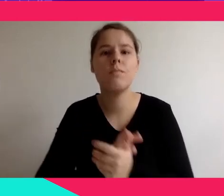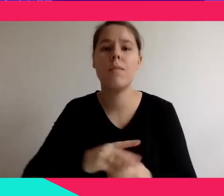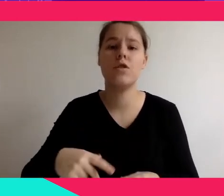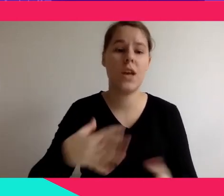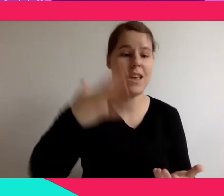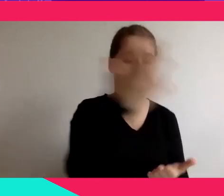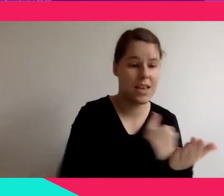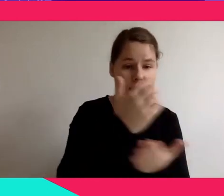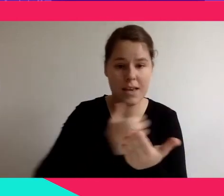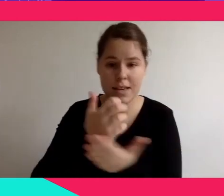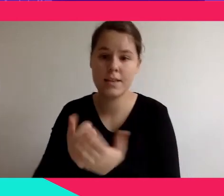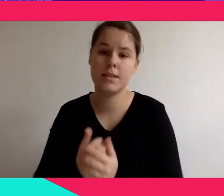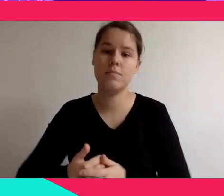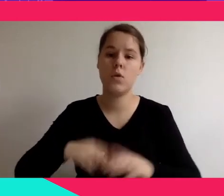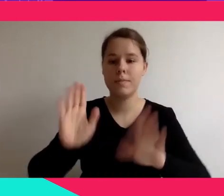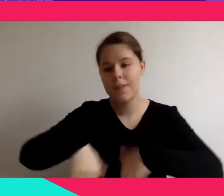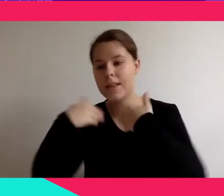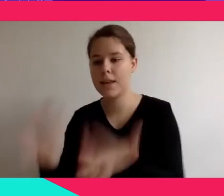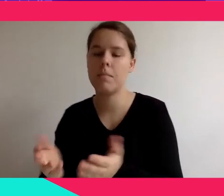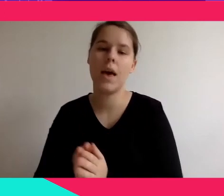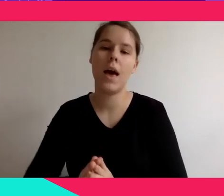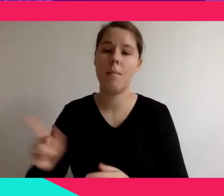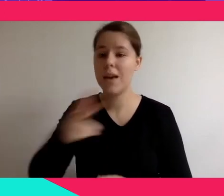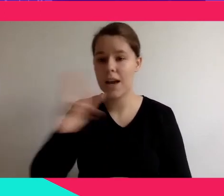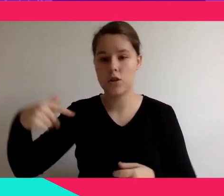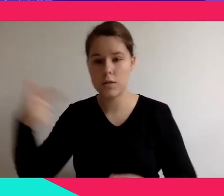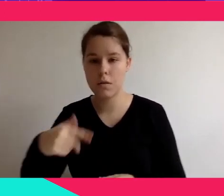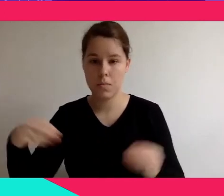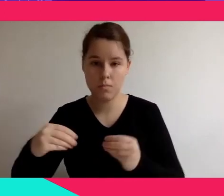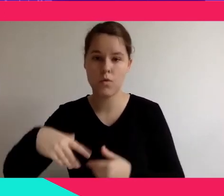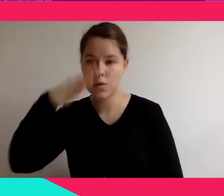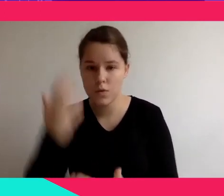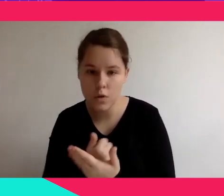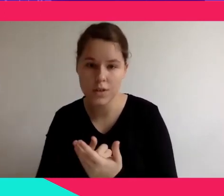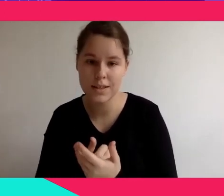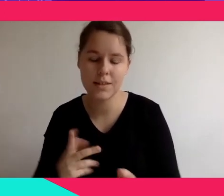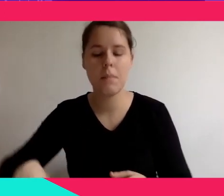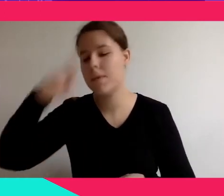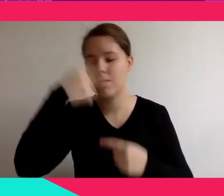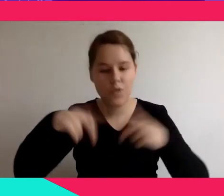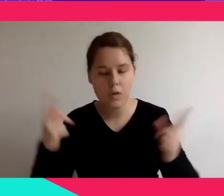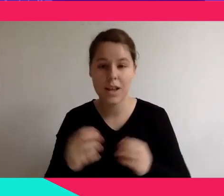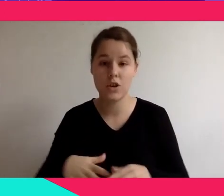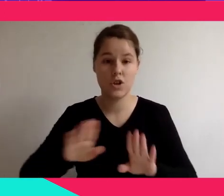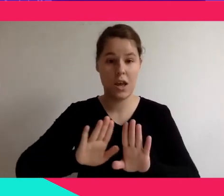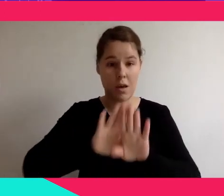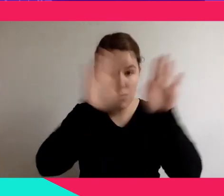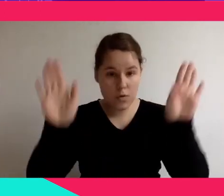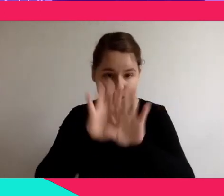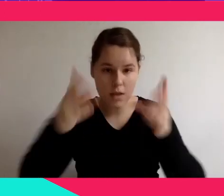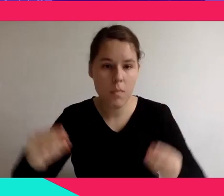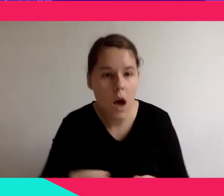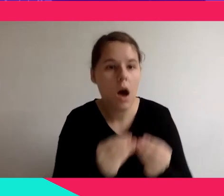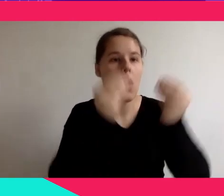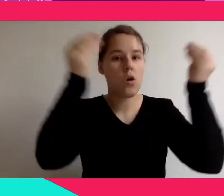its peoples and histories. We believe that the development museums have undergone in the past decades holds